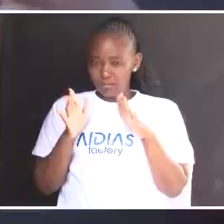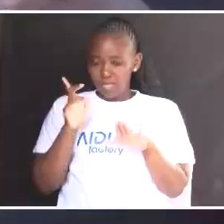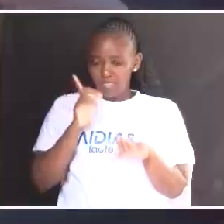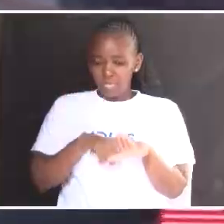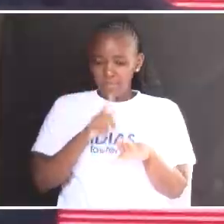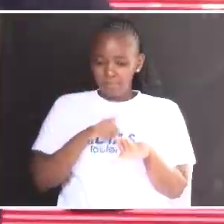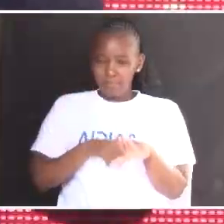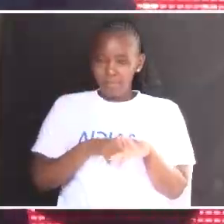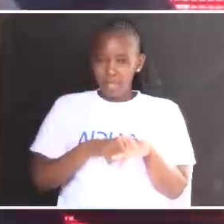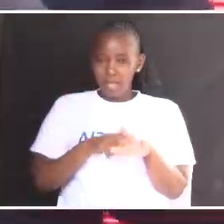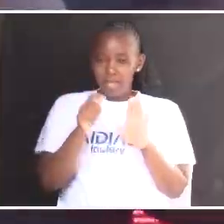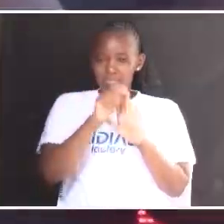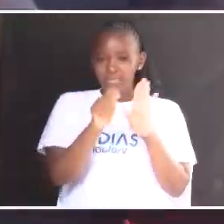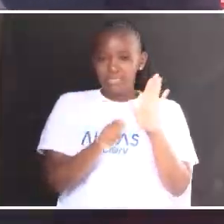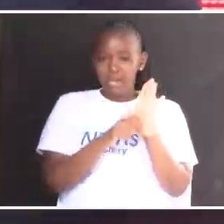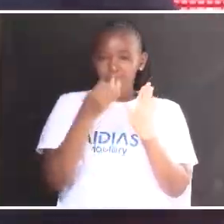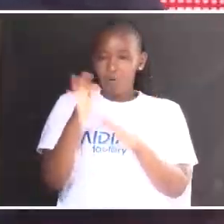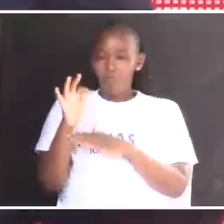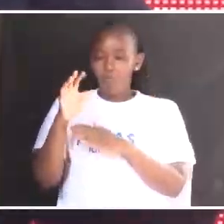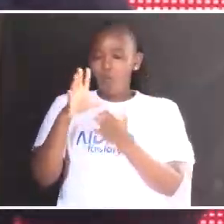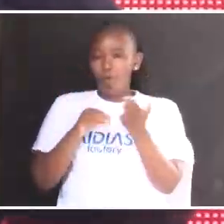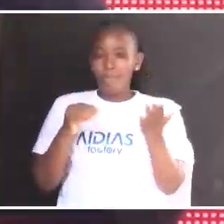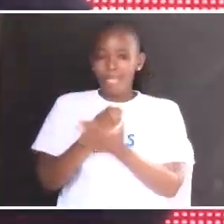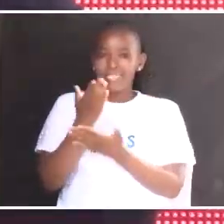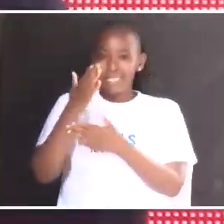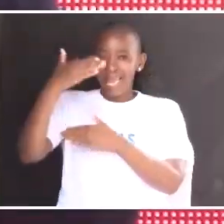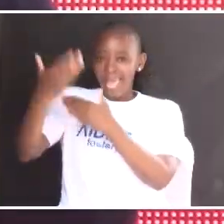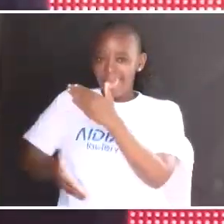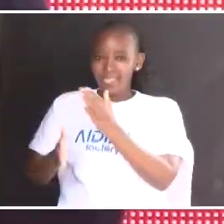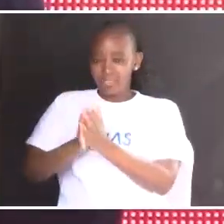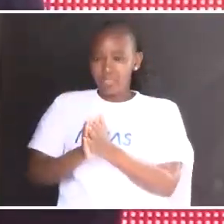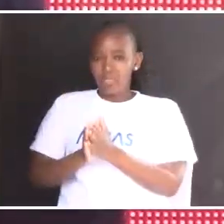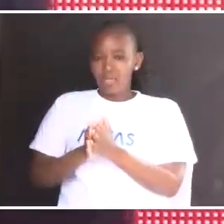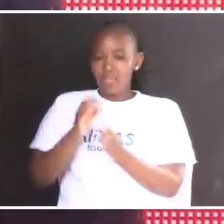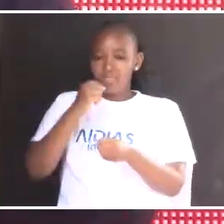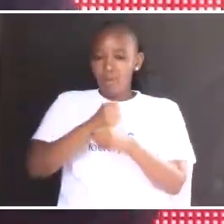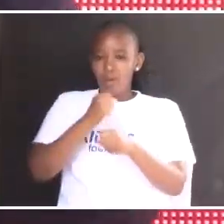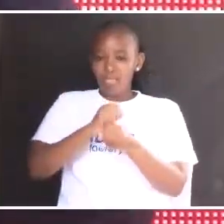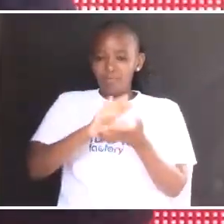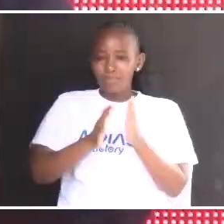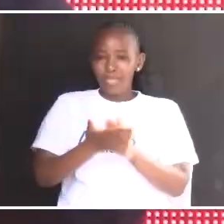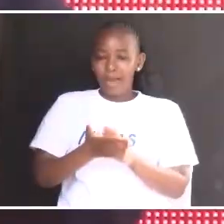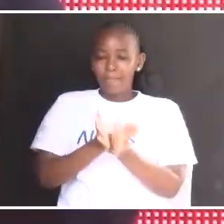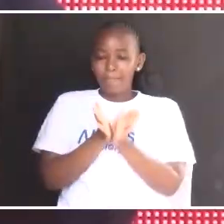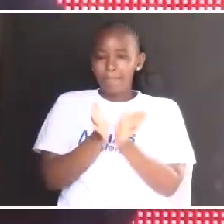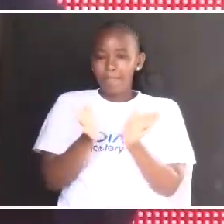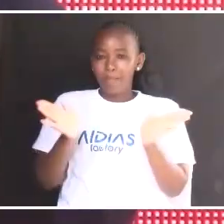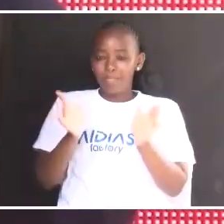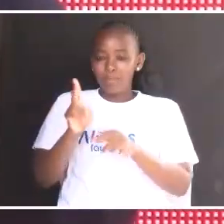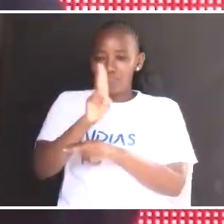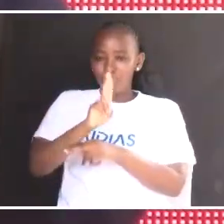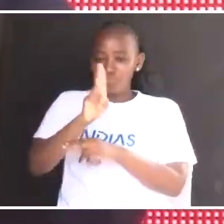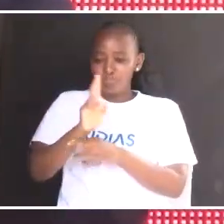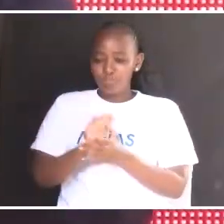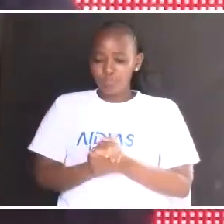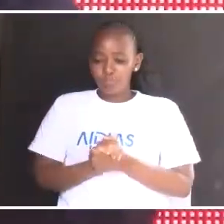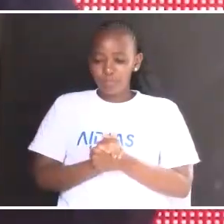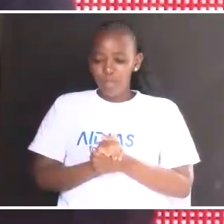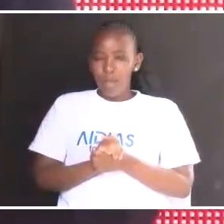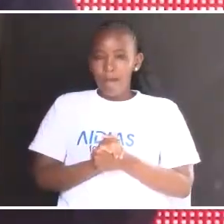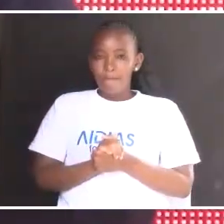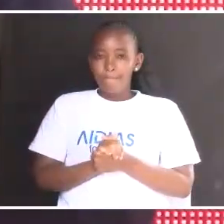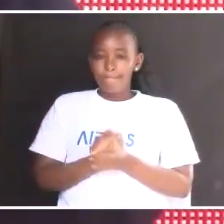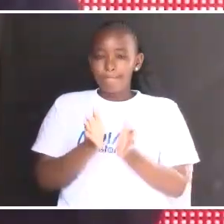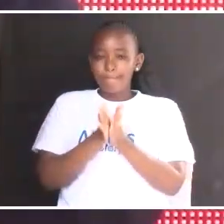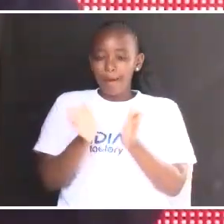Once the term of copyright ends, the works falls into what we call public domain. Public domain means